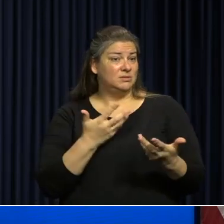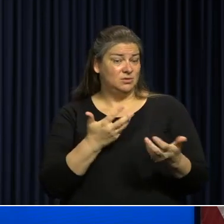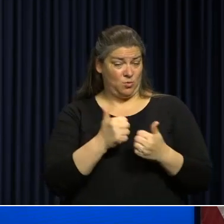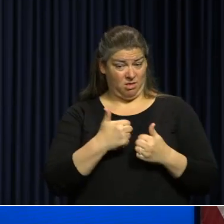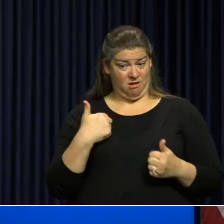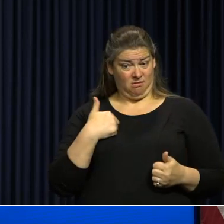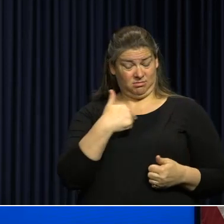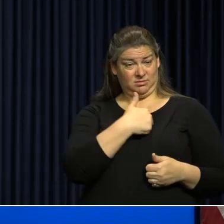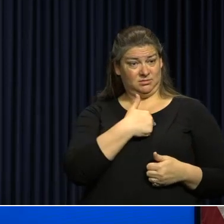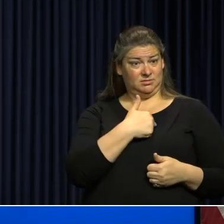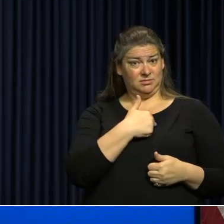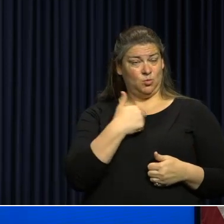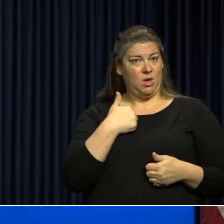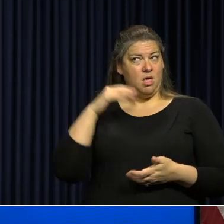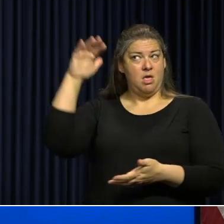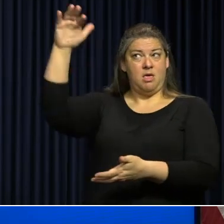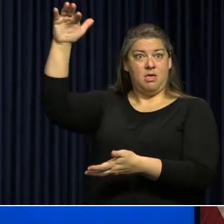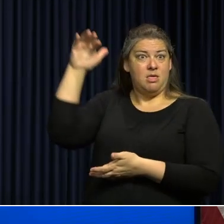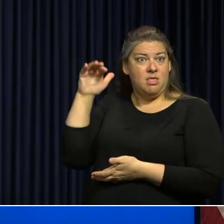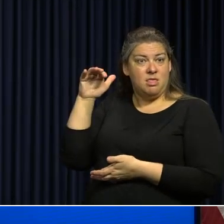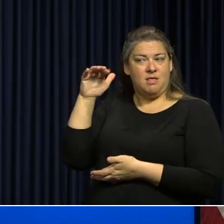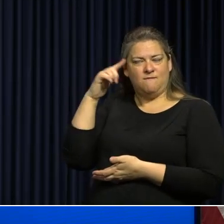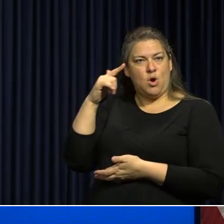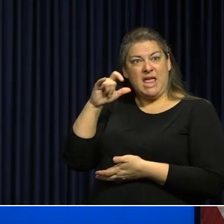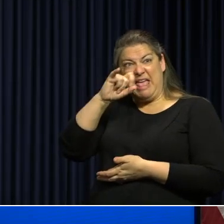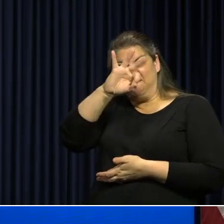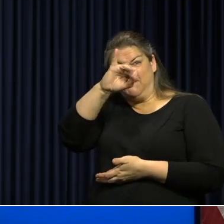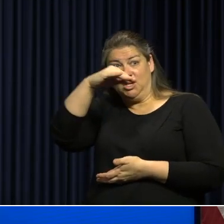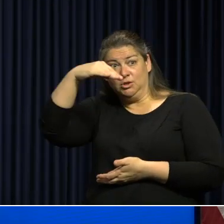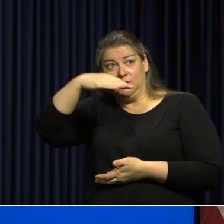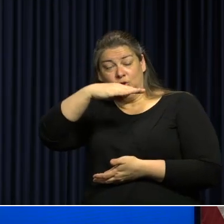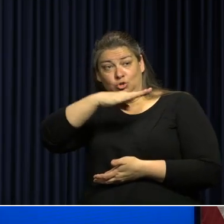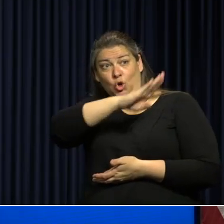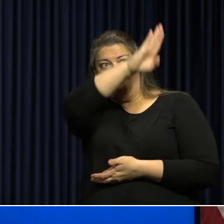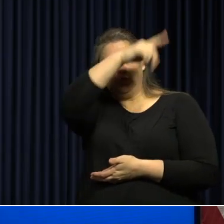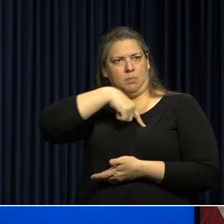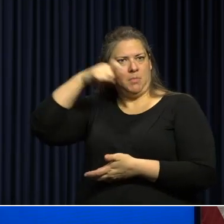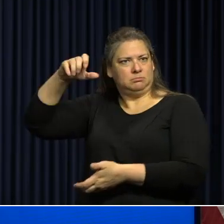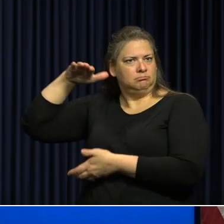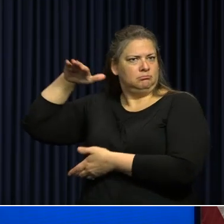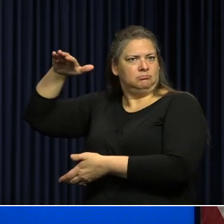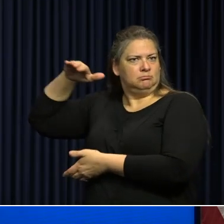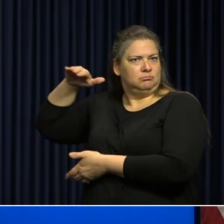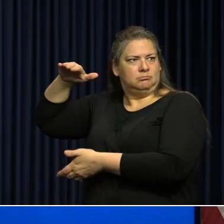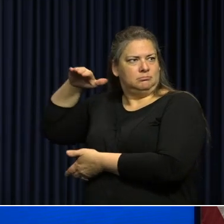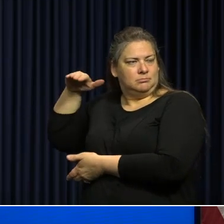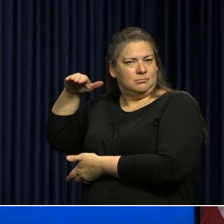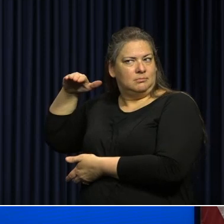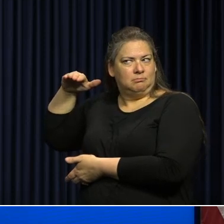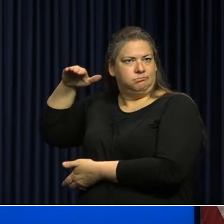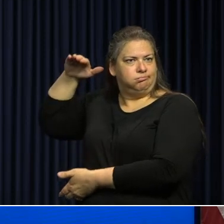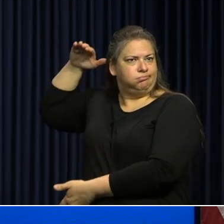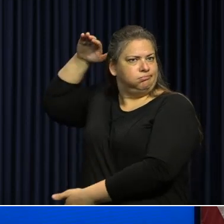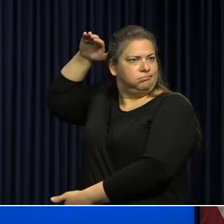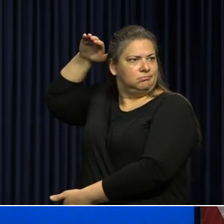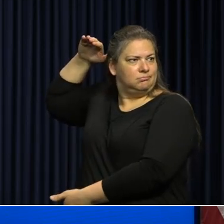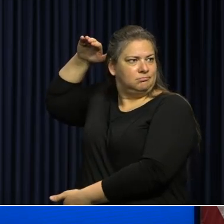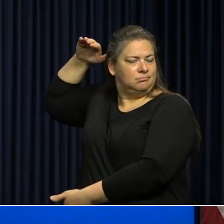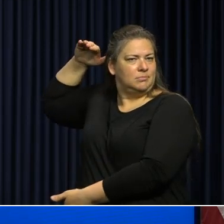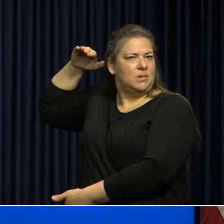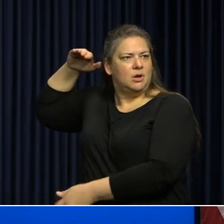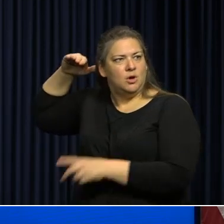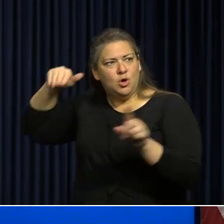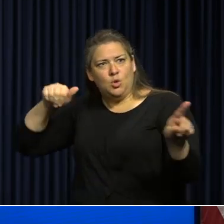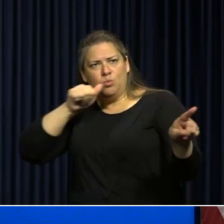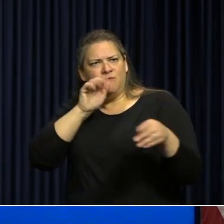with us trying to stockpile for a potential surge, it's going to need to be a private business